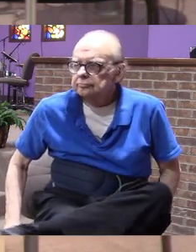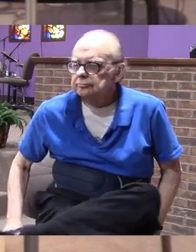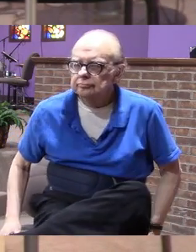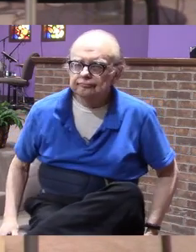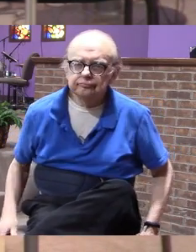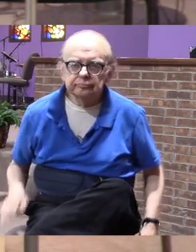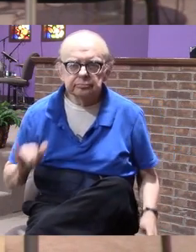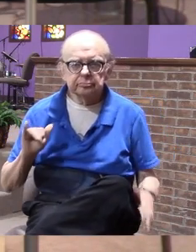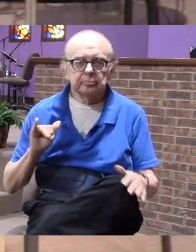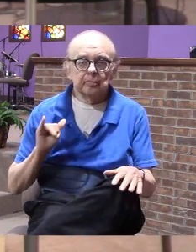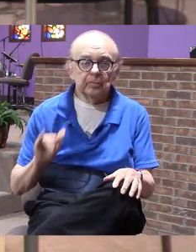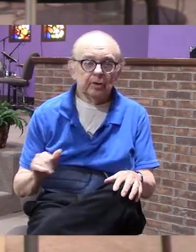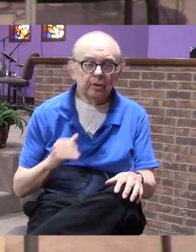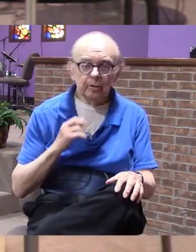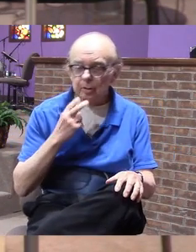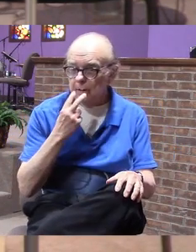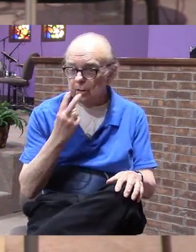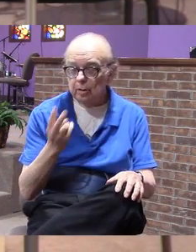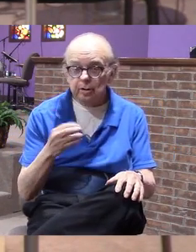and you still look dry.